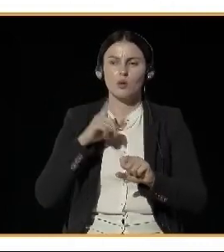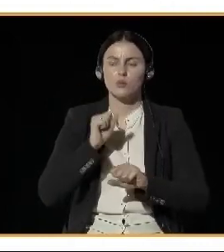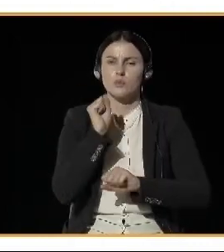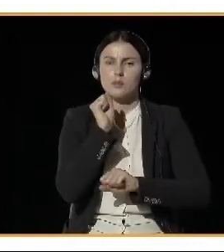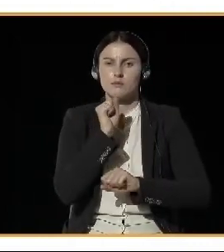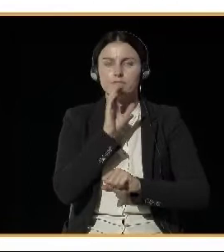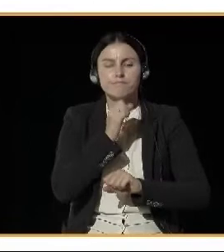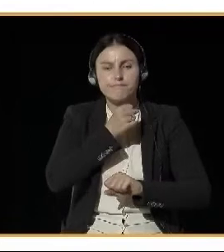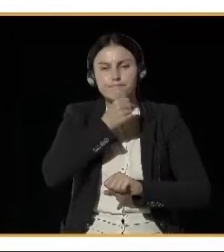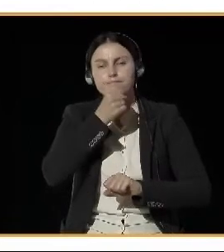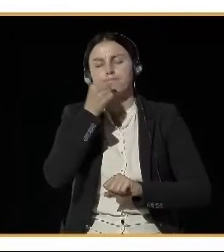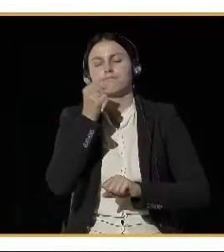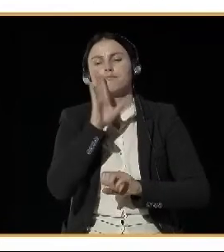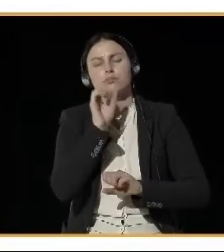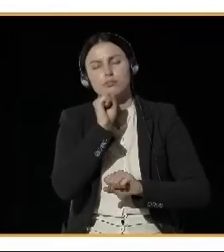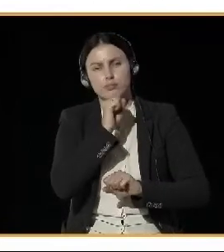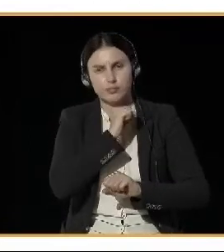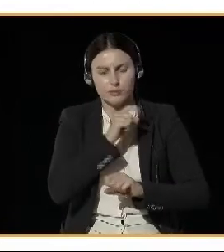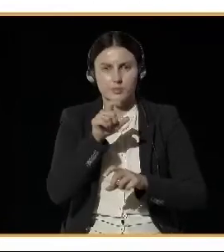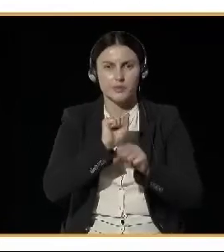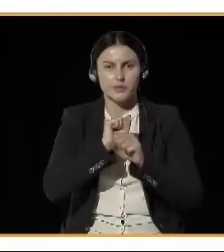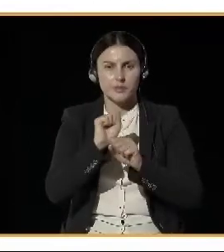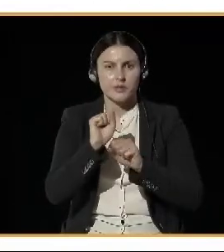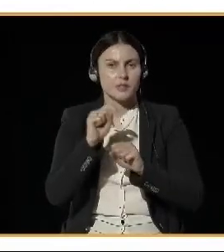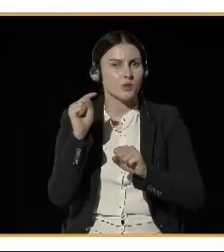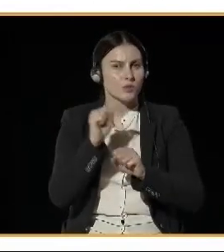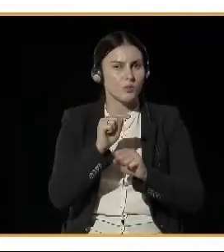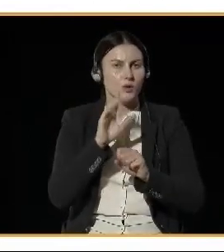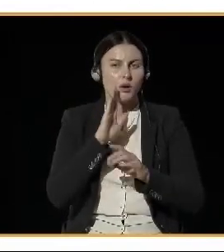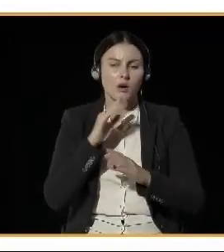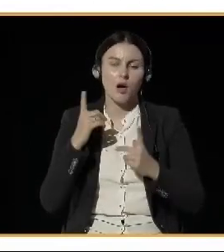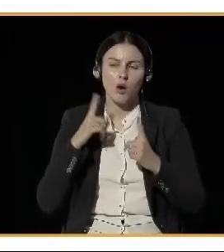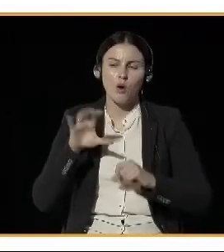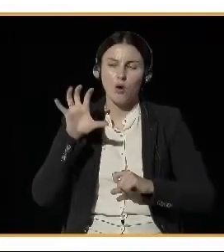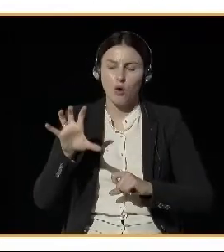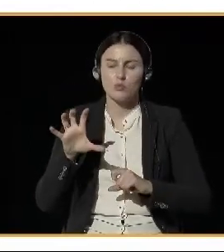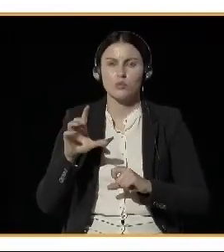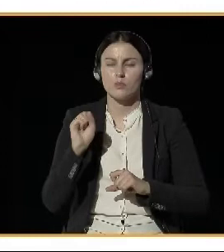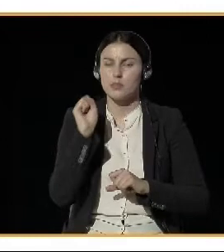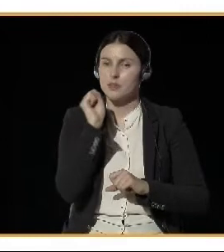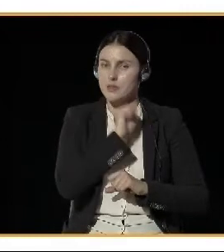encouraged to be active also in their older days, in the older